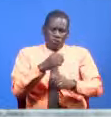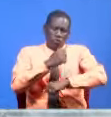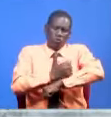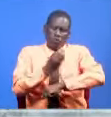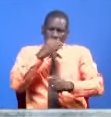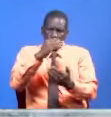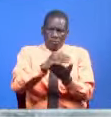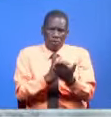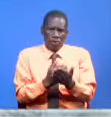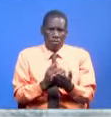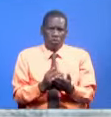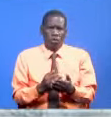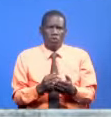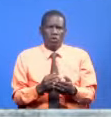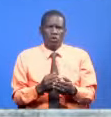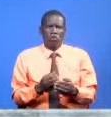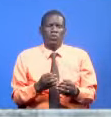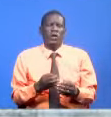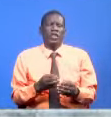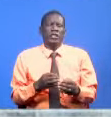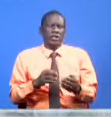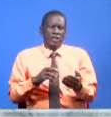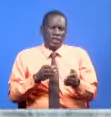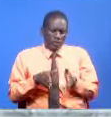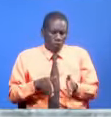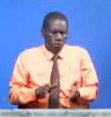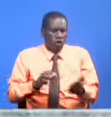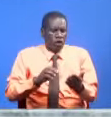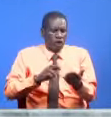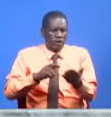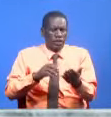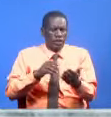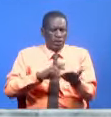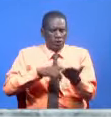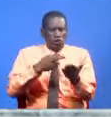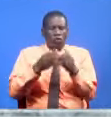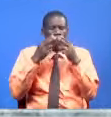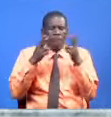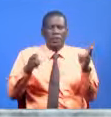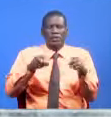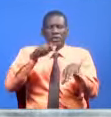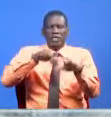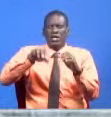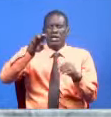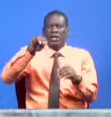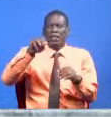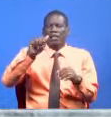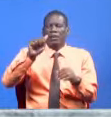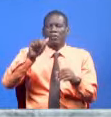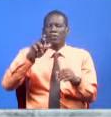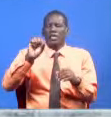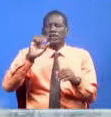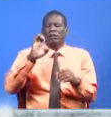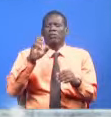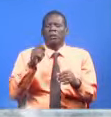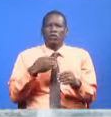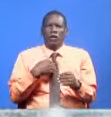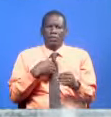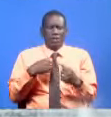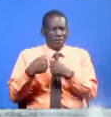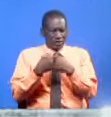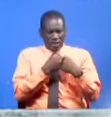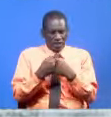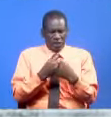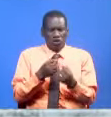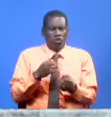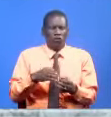the spring or the source of peace for Marsabit, because we've been grappling all through with insecurity issues caused by cattle rustling.